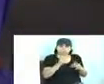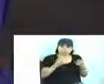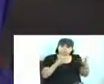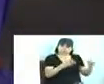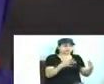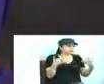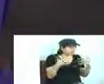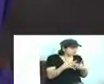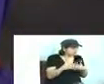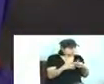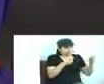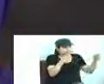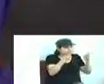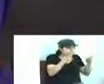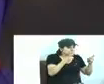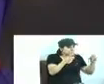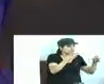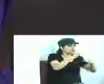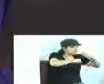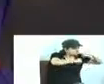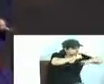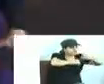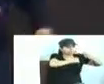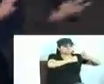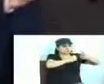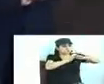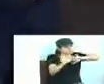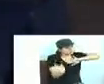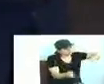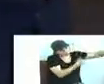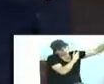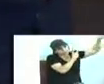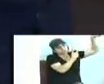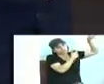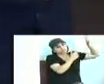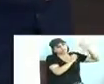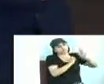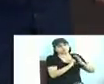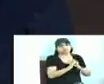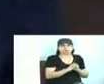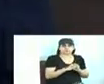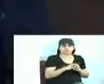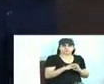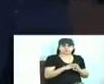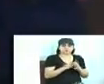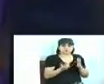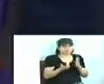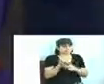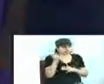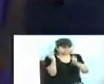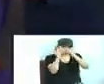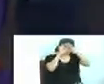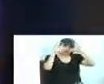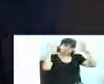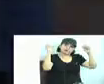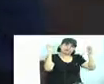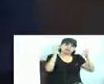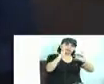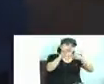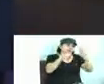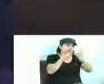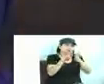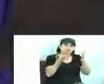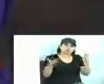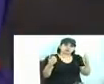way of structure, the way of control, all of those old ways get swept away. This new vision of all things being